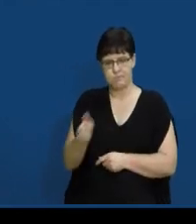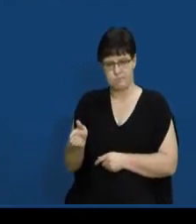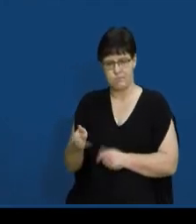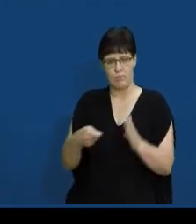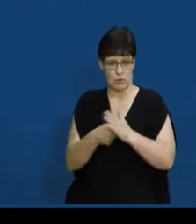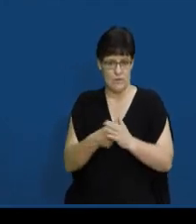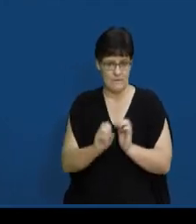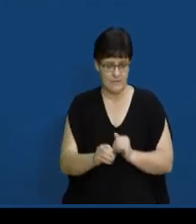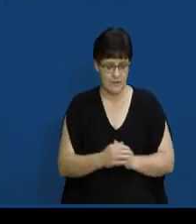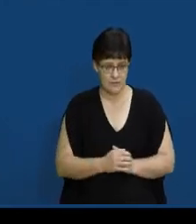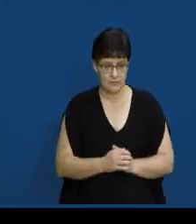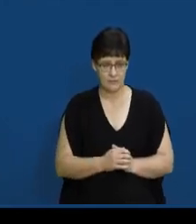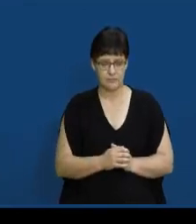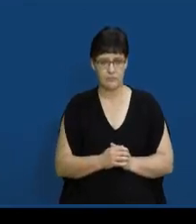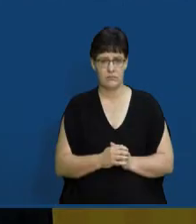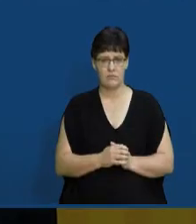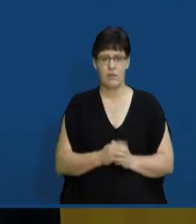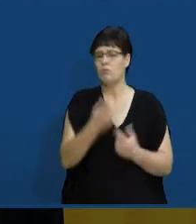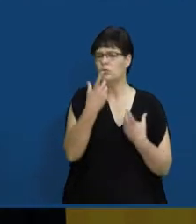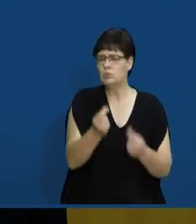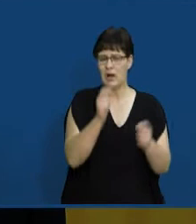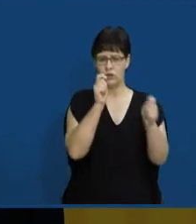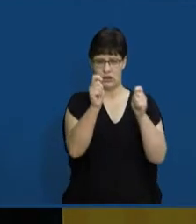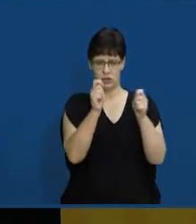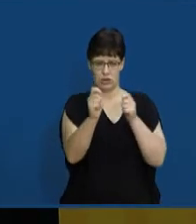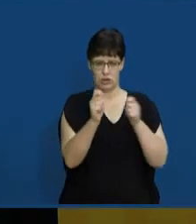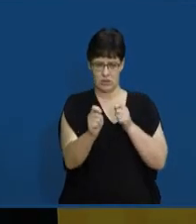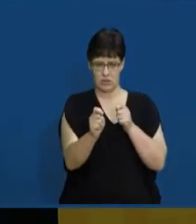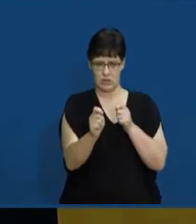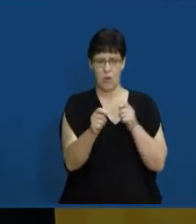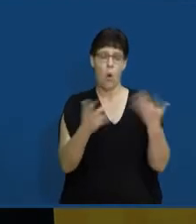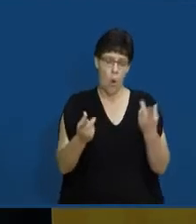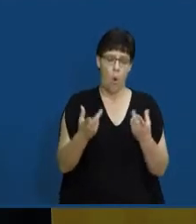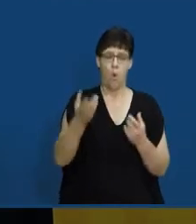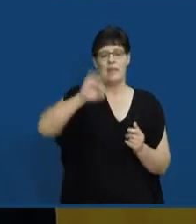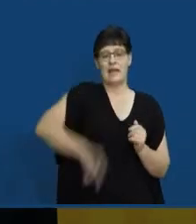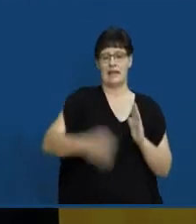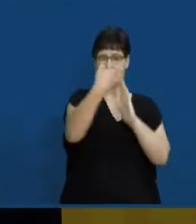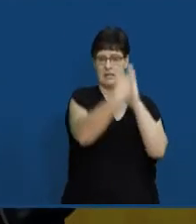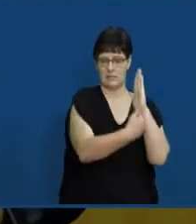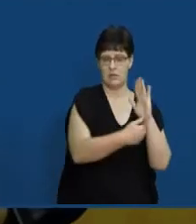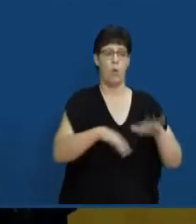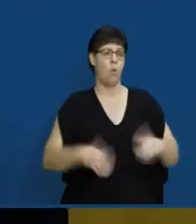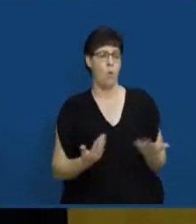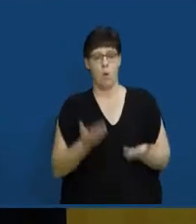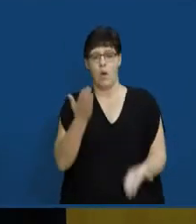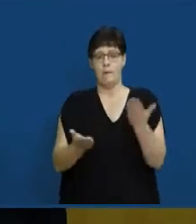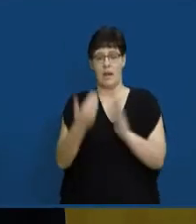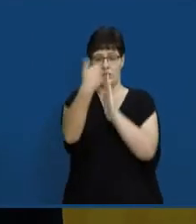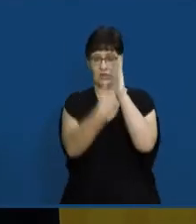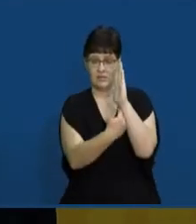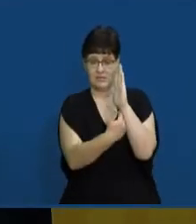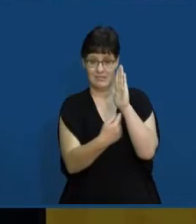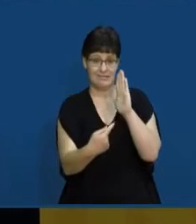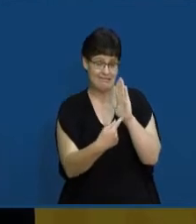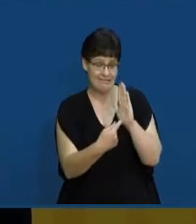Right, now, when you are doing adjustments, or you're doing an income statement, or you're doing a balance sheet, the first thing